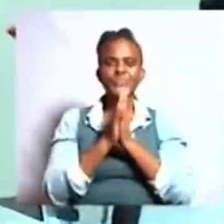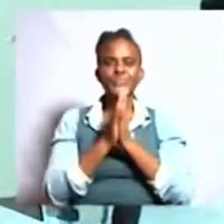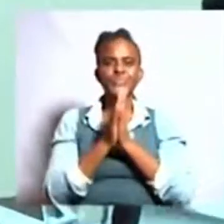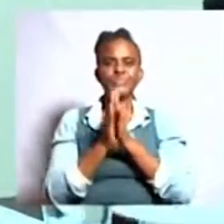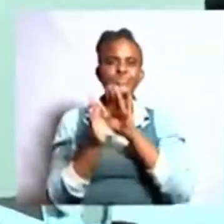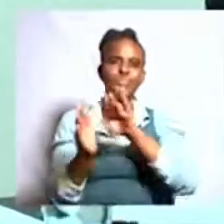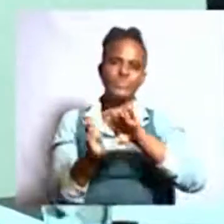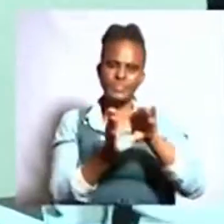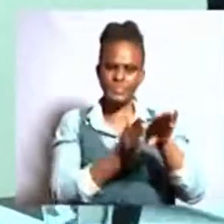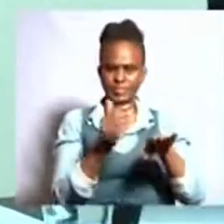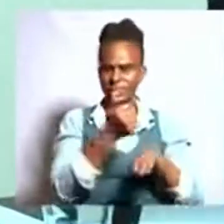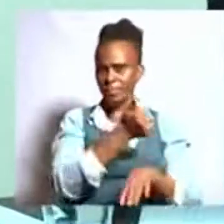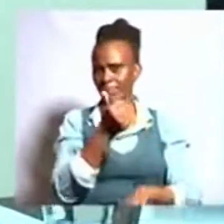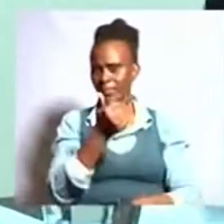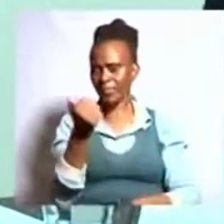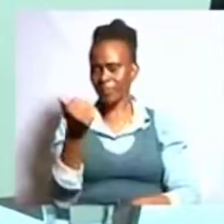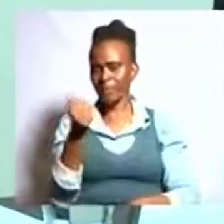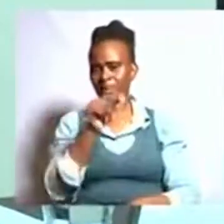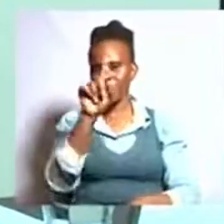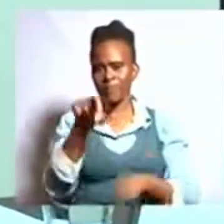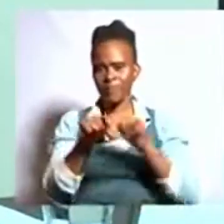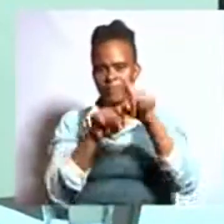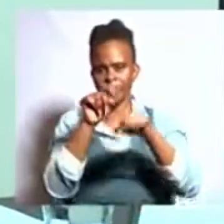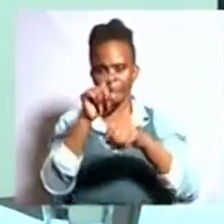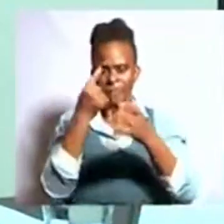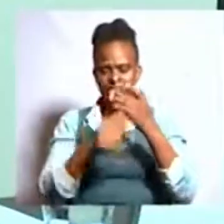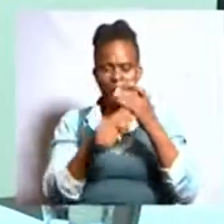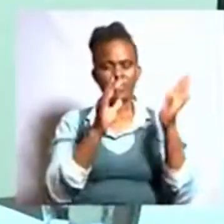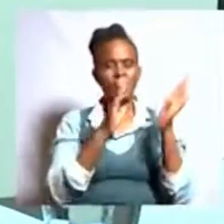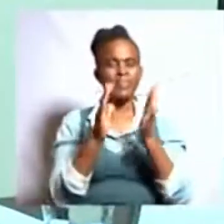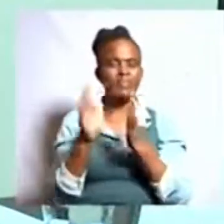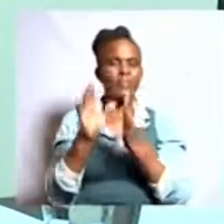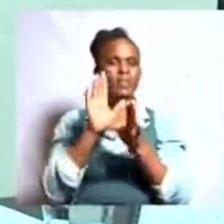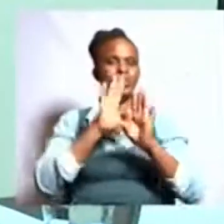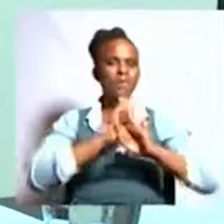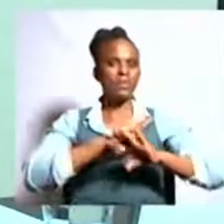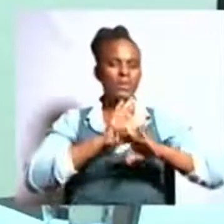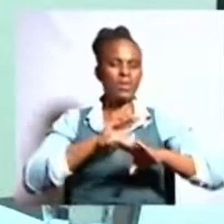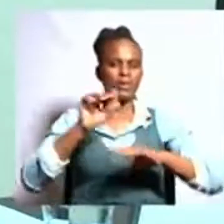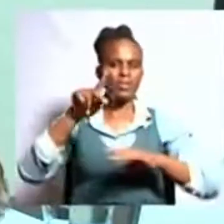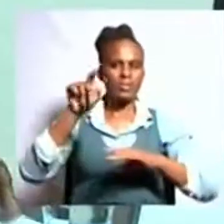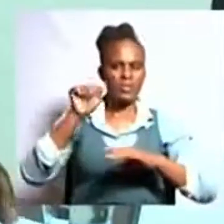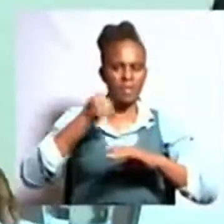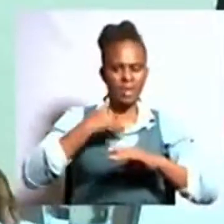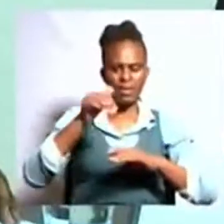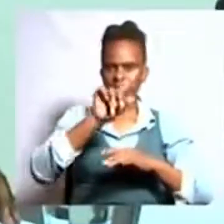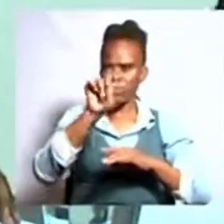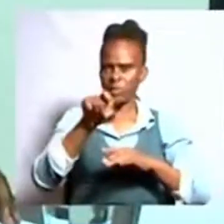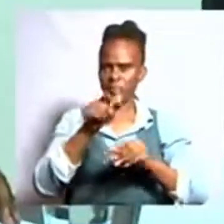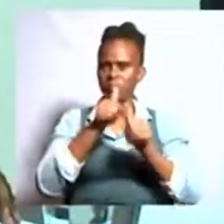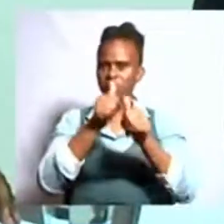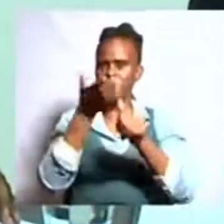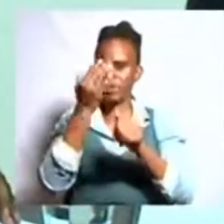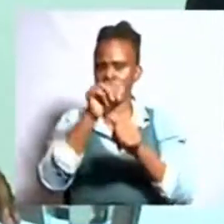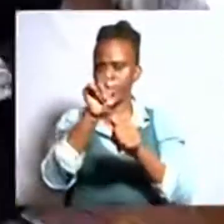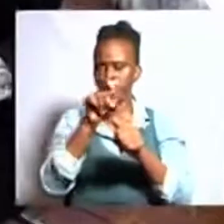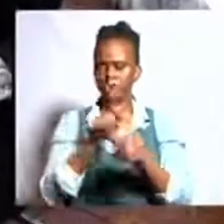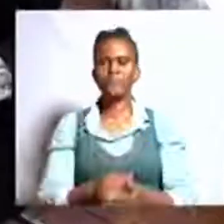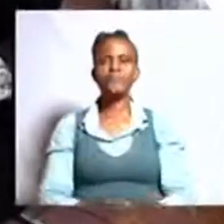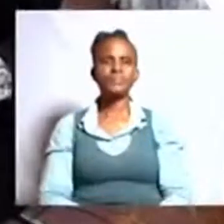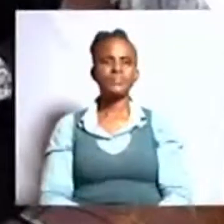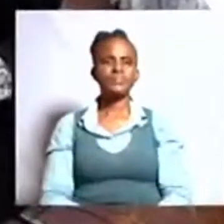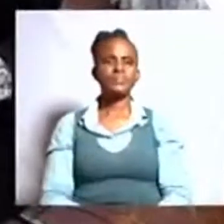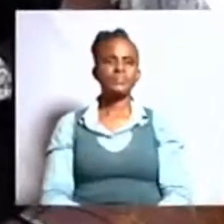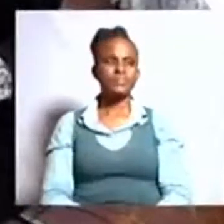The other question is on the plan. Order, PS, there's a follow-up question. Point of order.